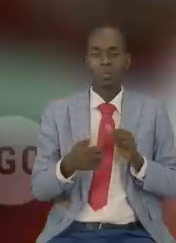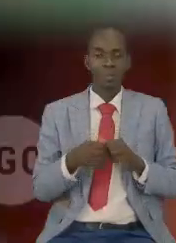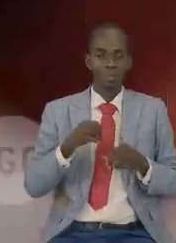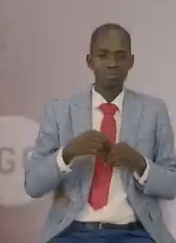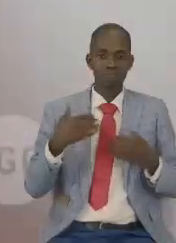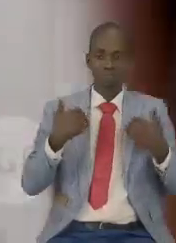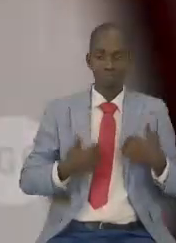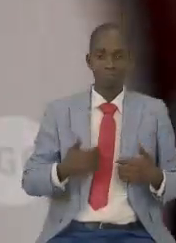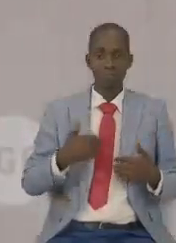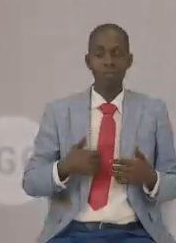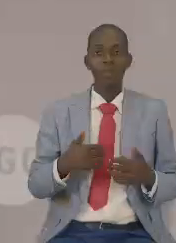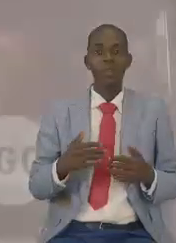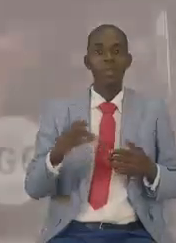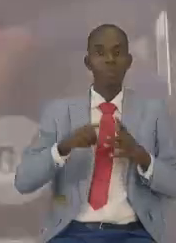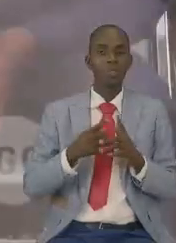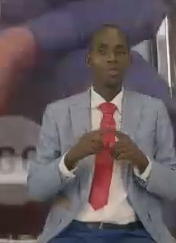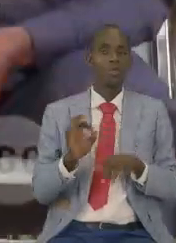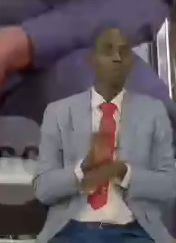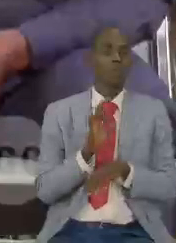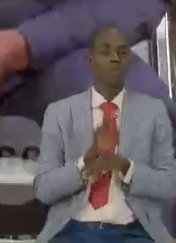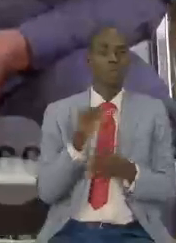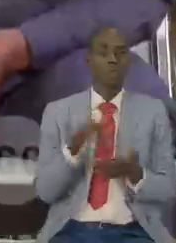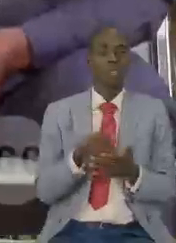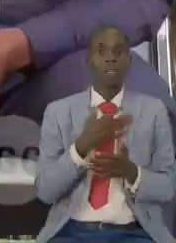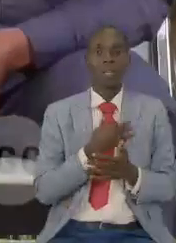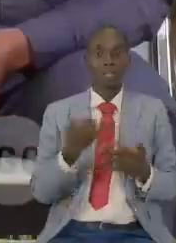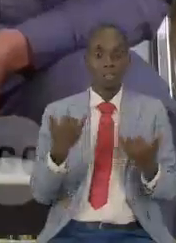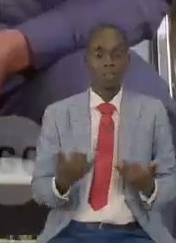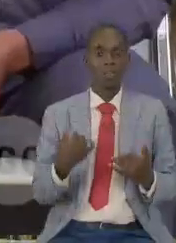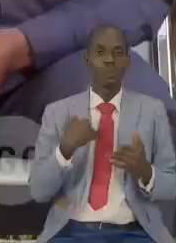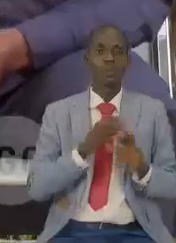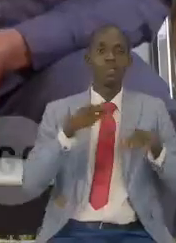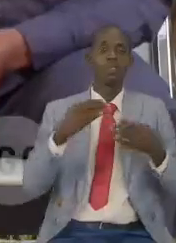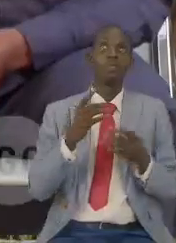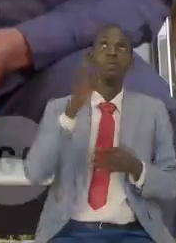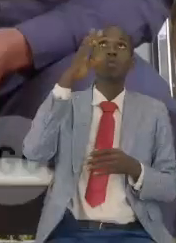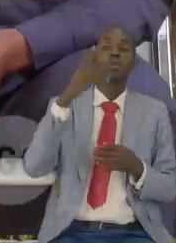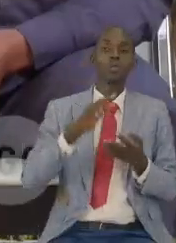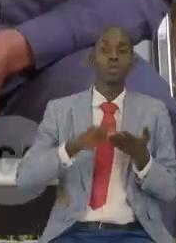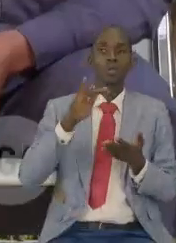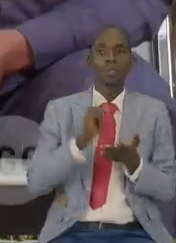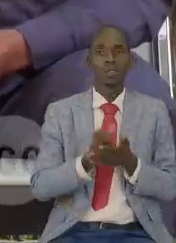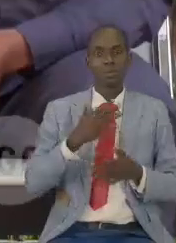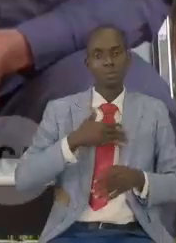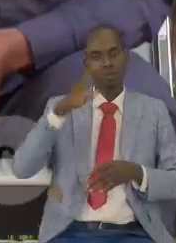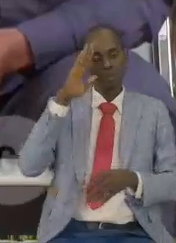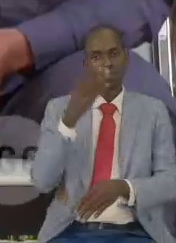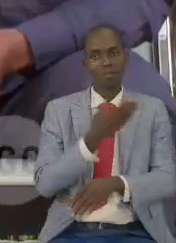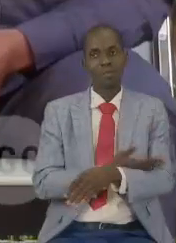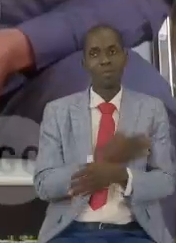the glory that my son that was dead after